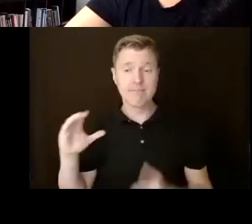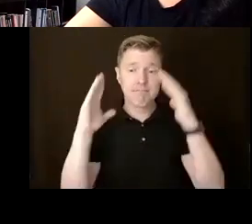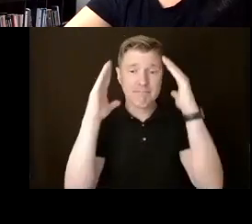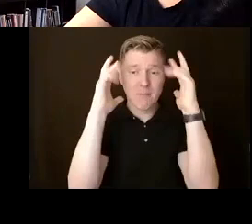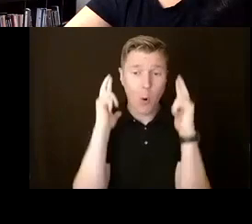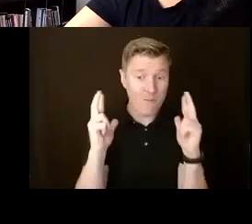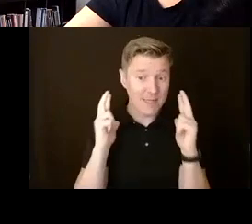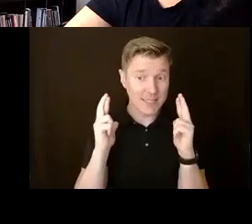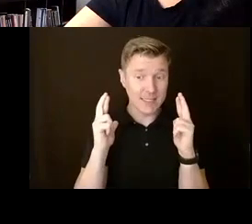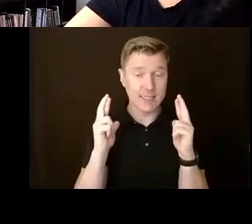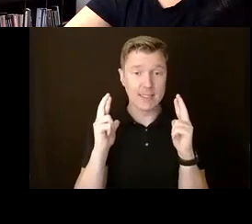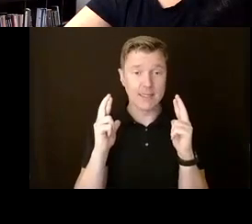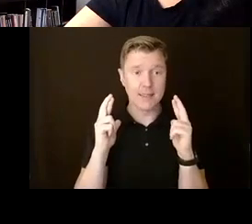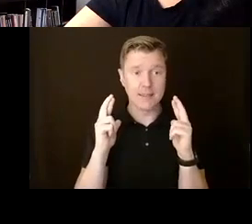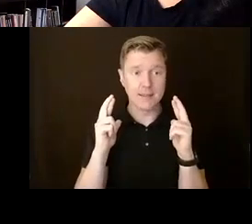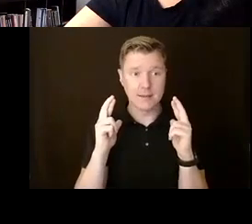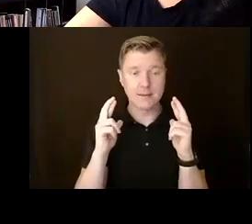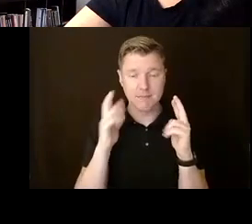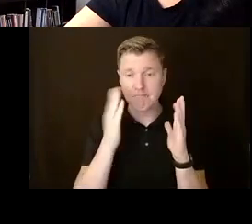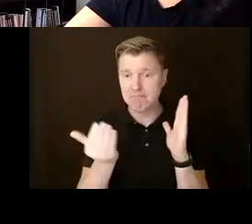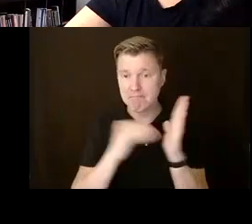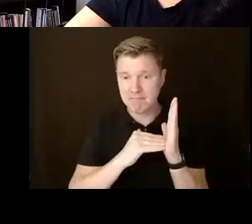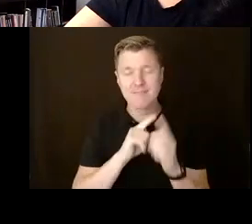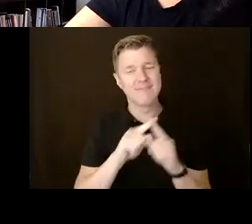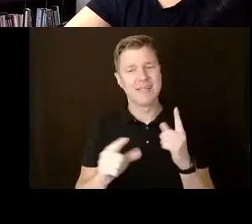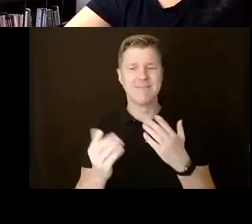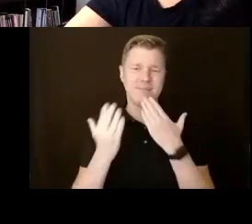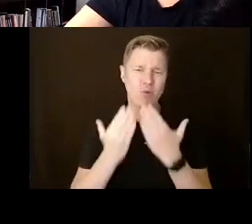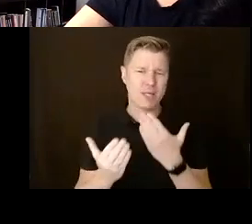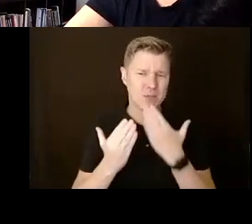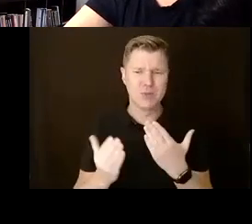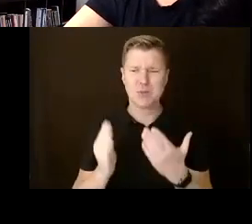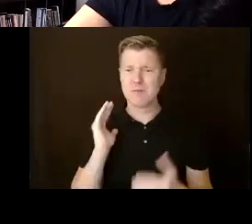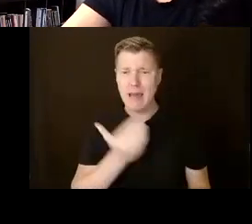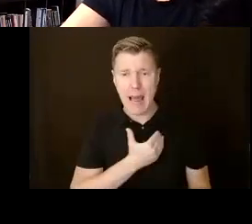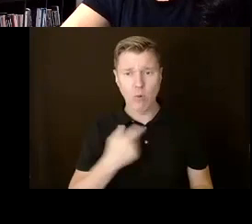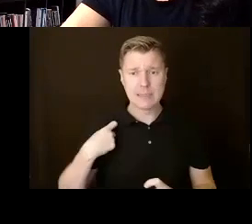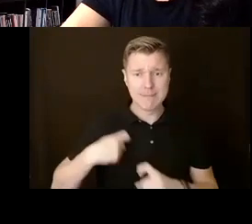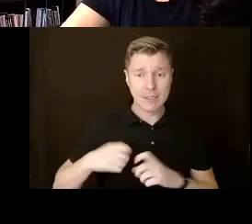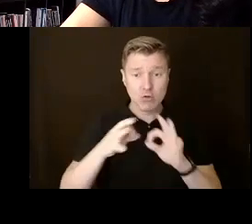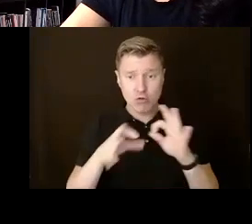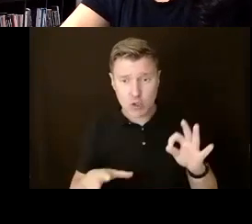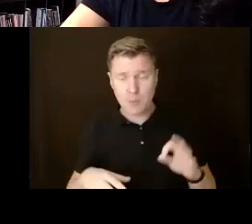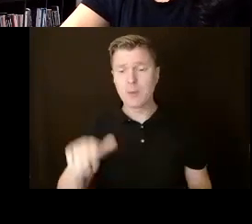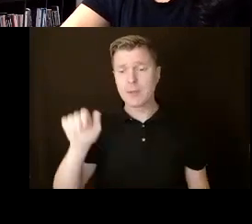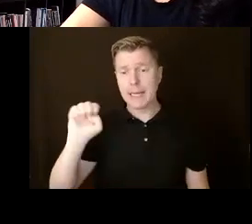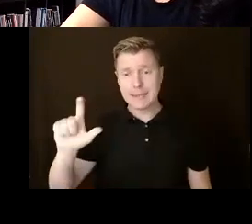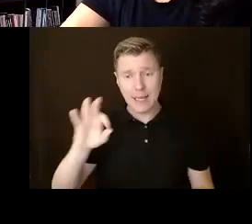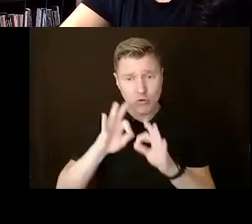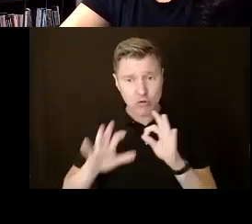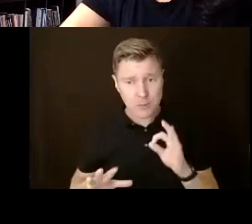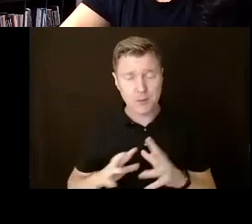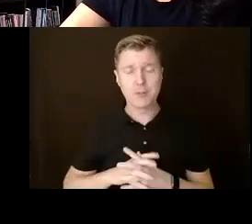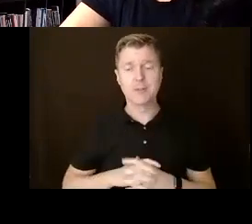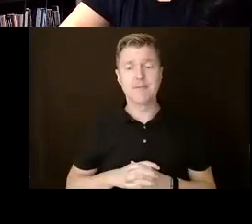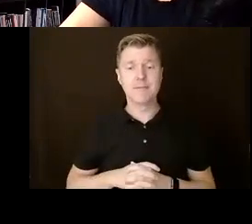crossed, but just all of our gratitude to our Spanish interpreters, to our ASL interpreters,